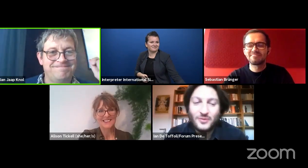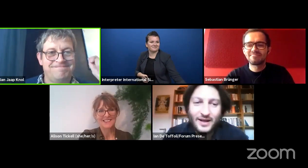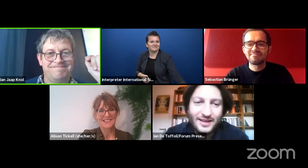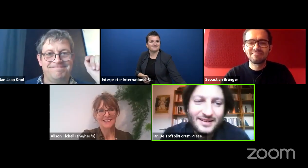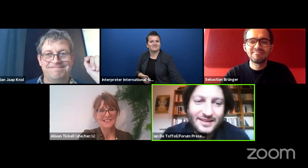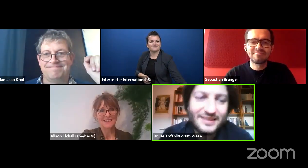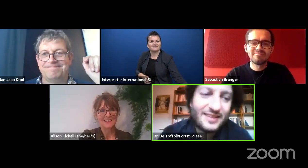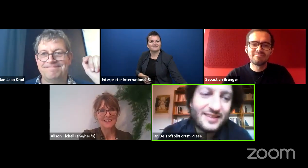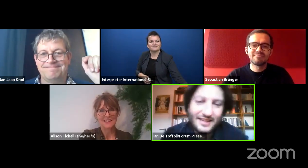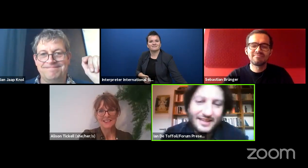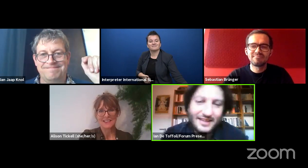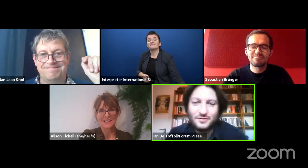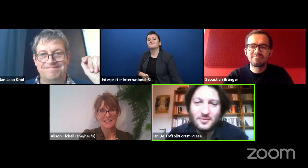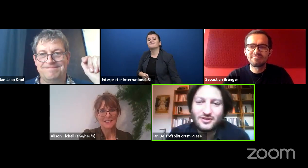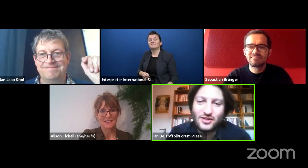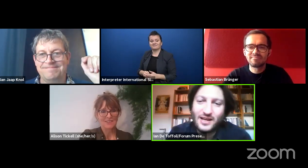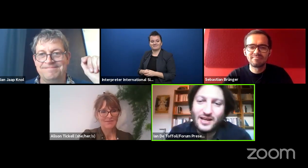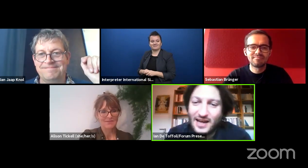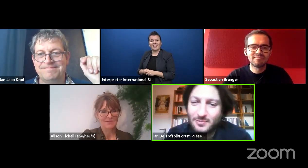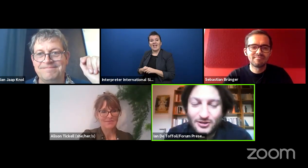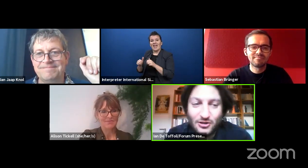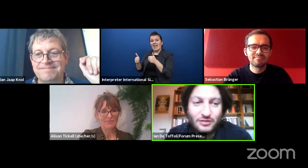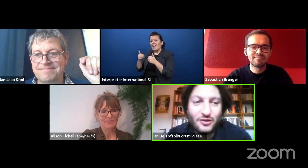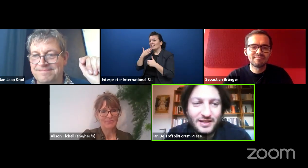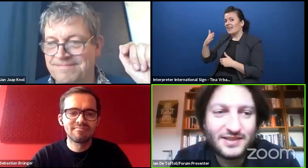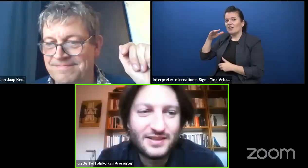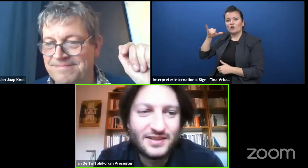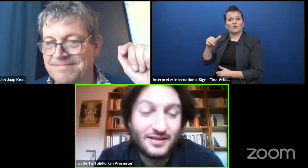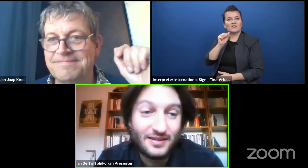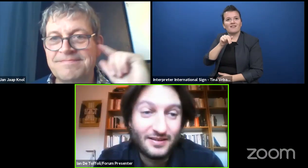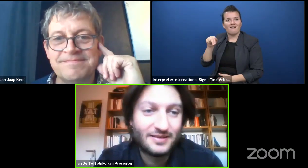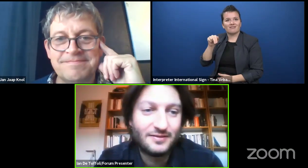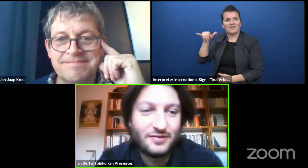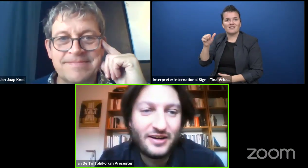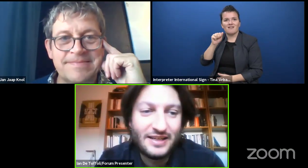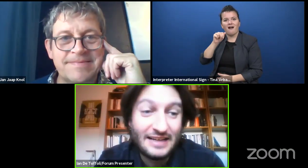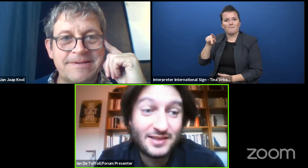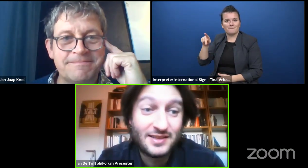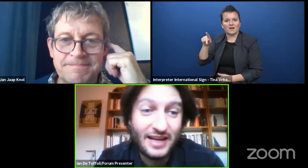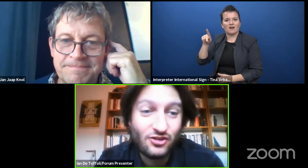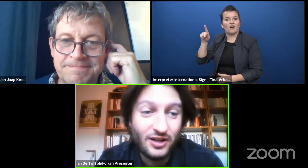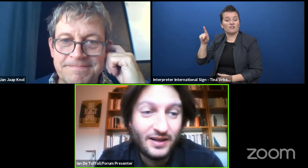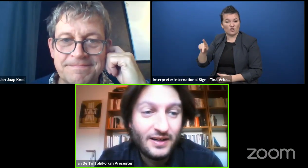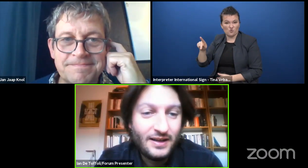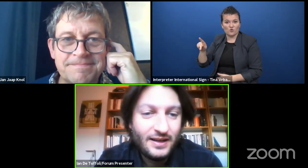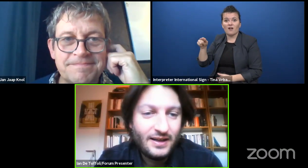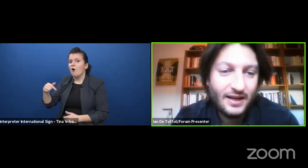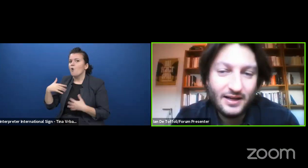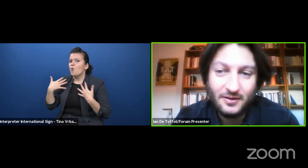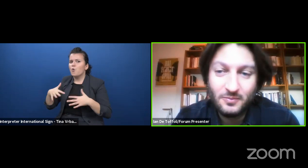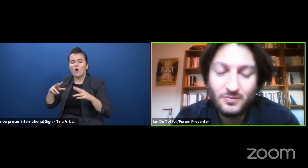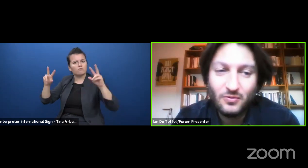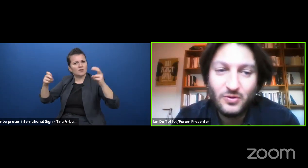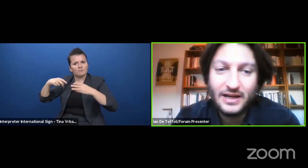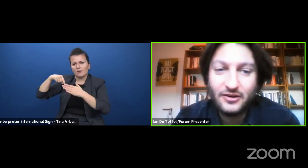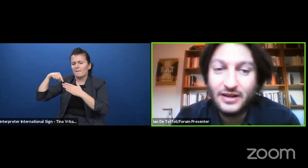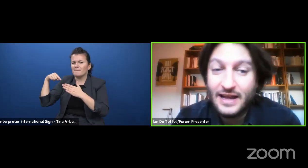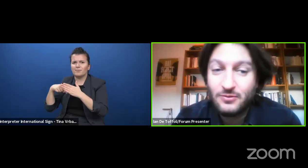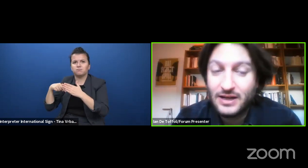Well, thank you very much for this very dense session. And